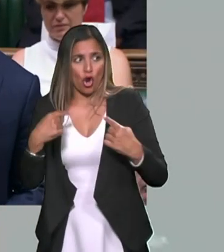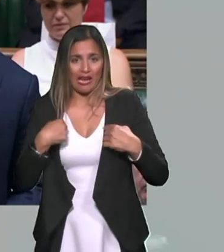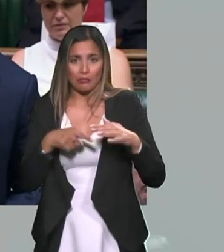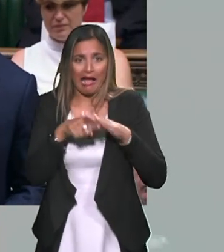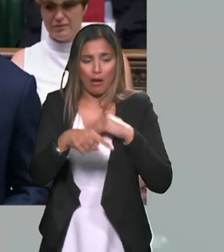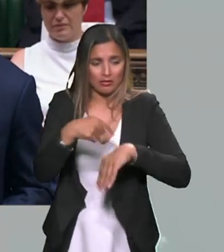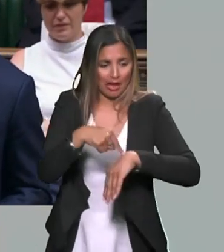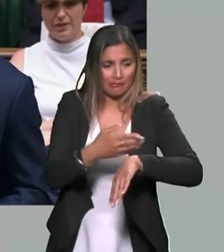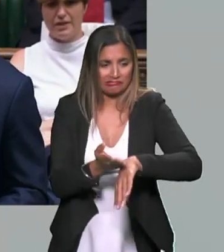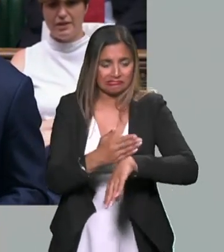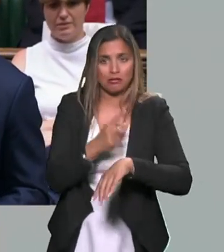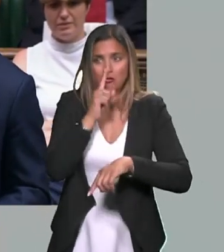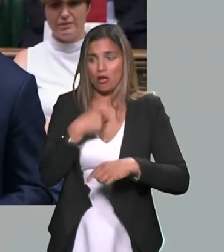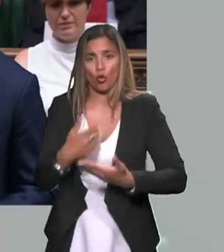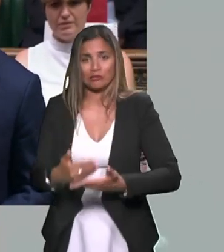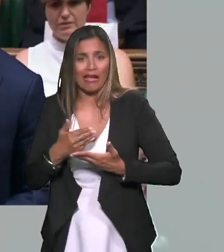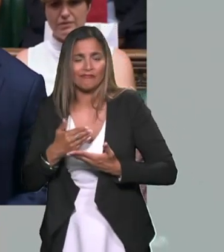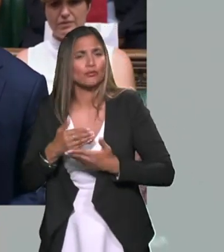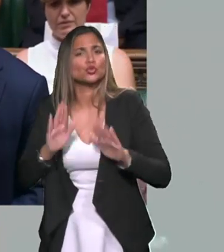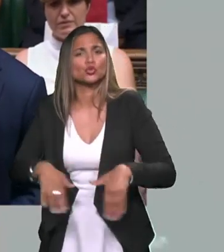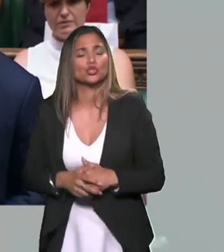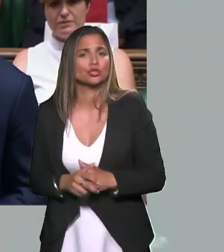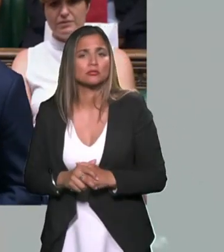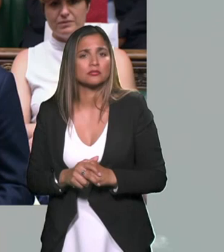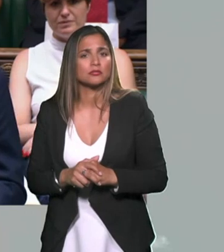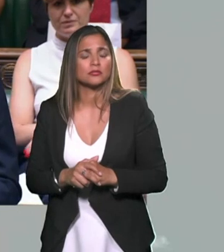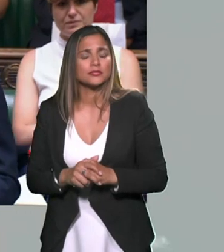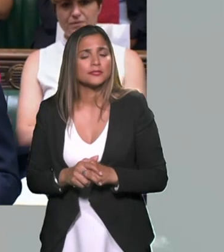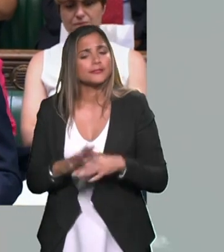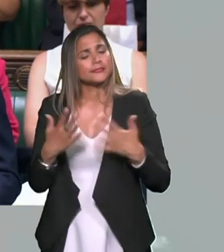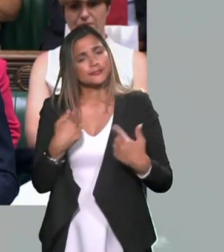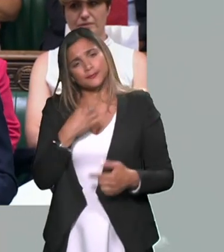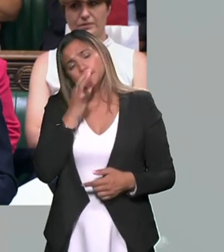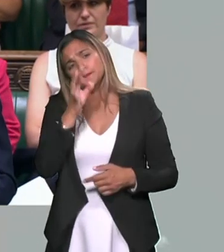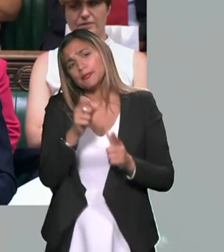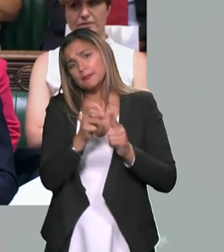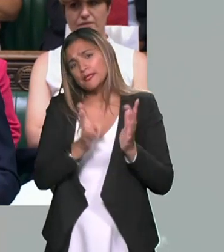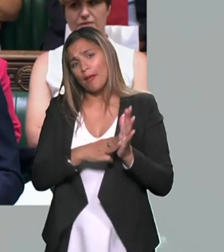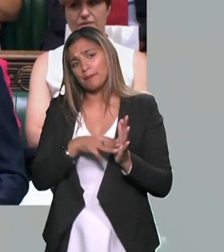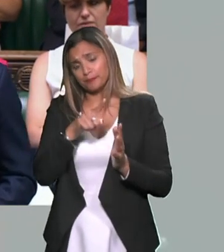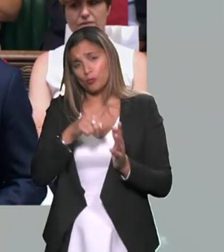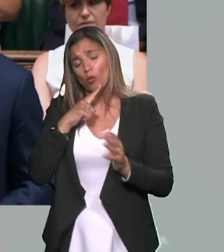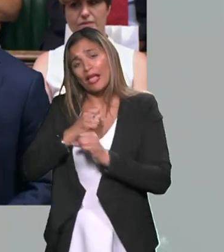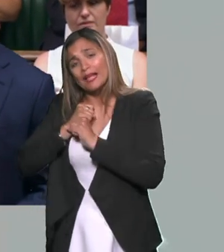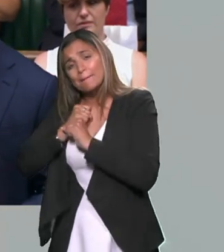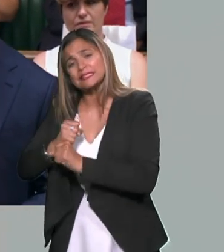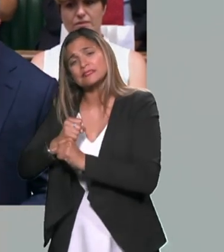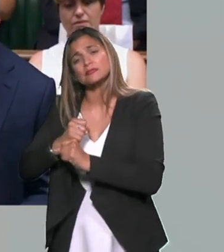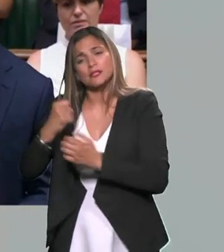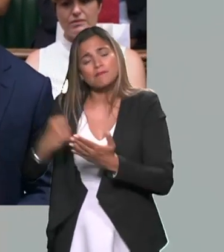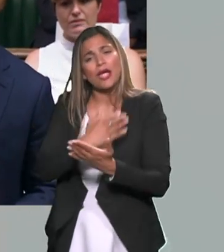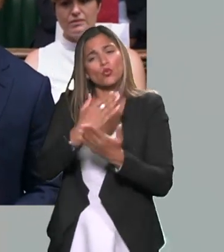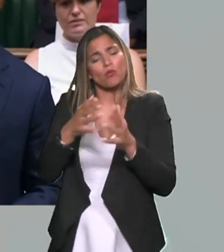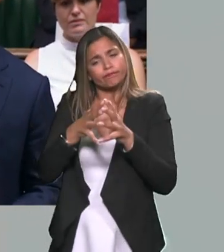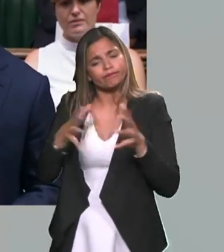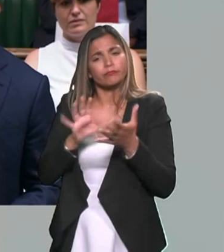just go about their daily business. So, Mr. Speaker, I want to know whether the Prime Minister will commit to greater allocation of funding